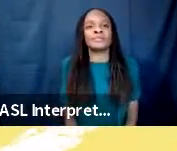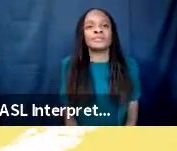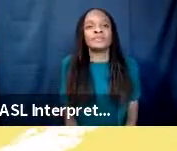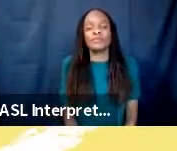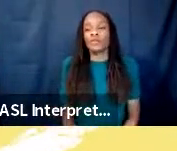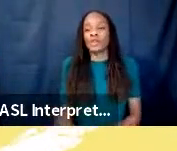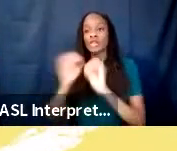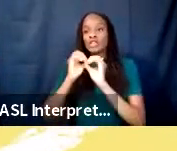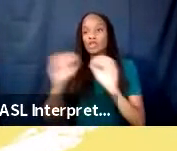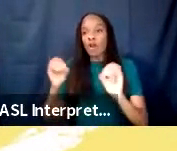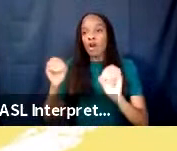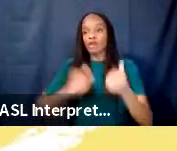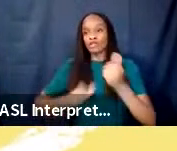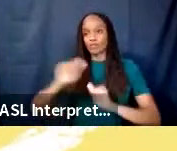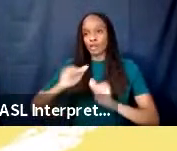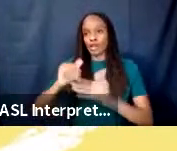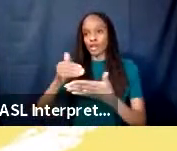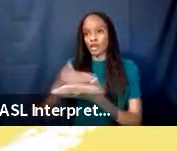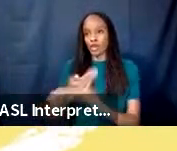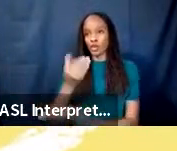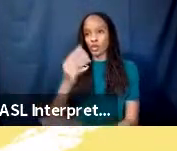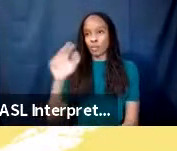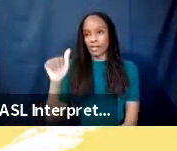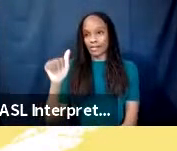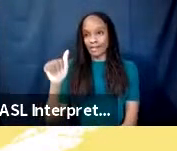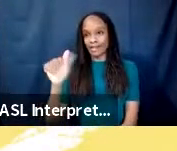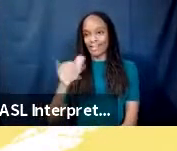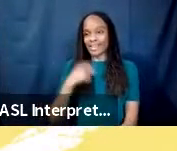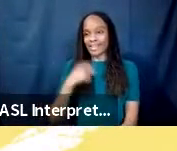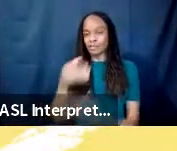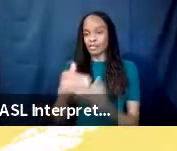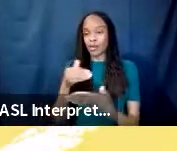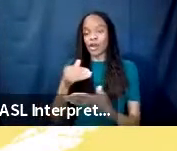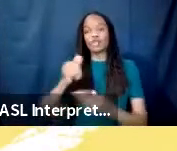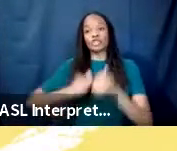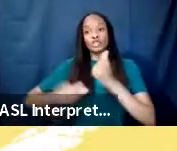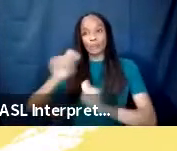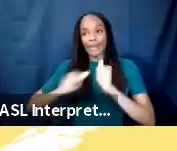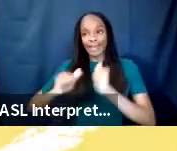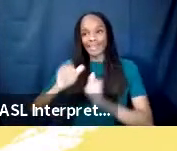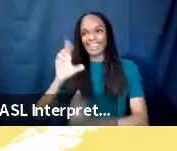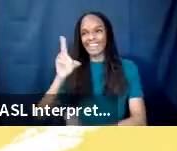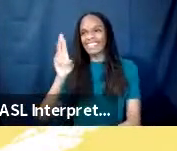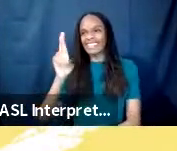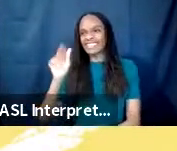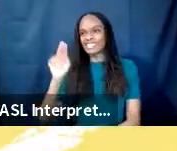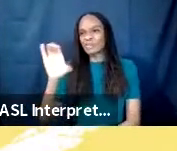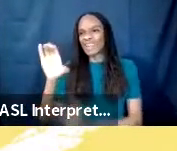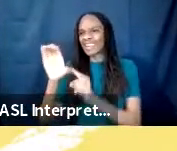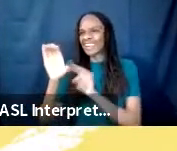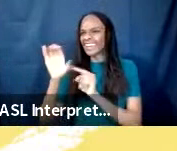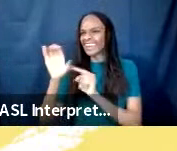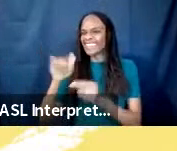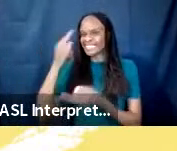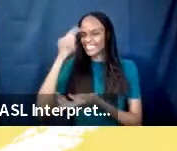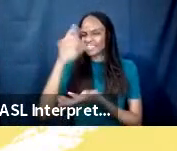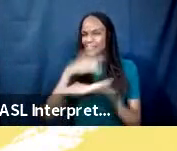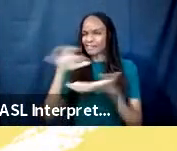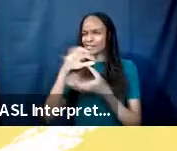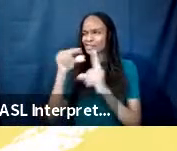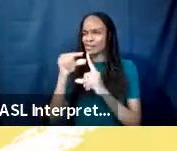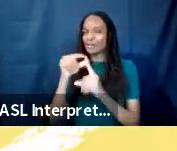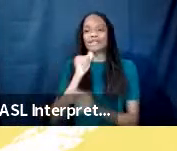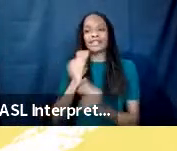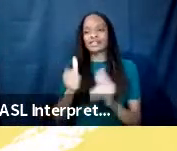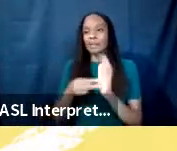So non-dramatic new media. As I mentioned, dramatic is a kind of confusing term sometimes. This doesn't mean that